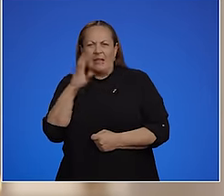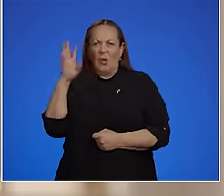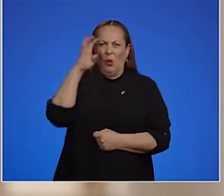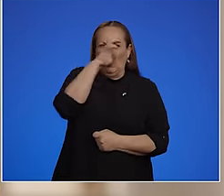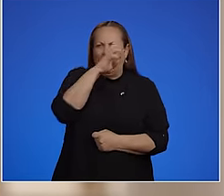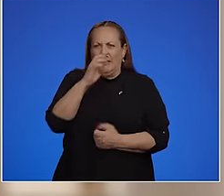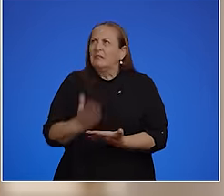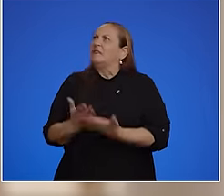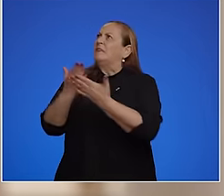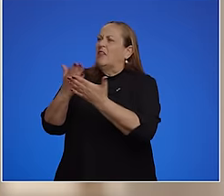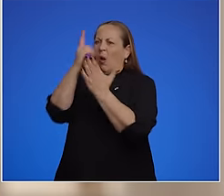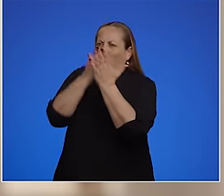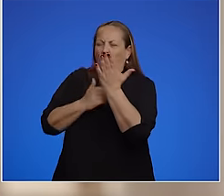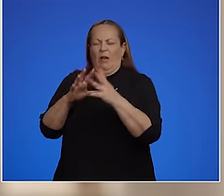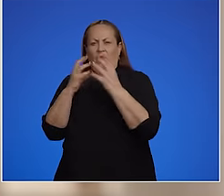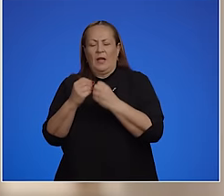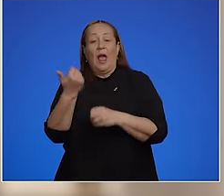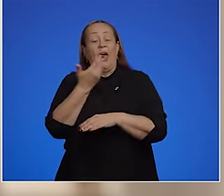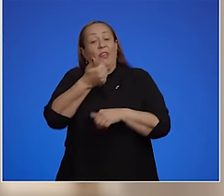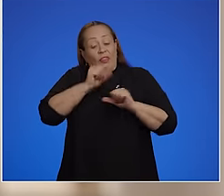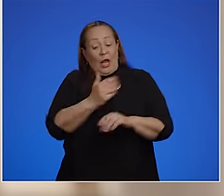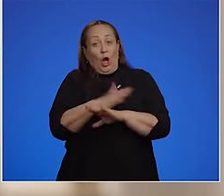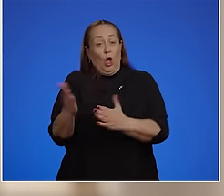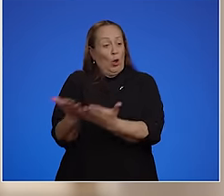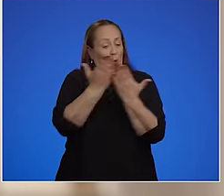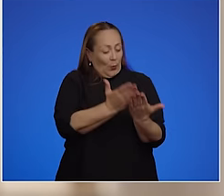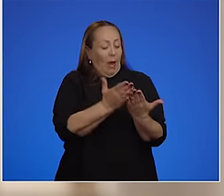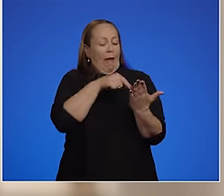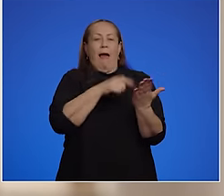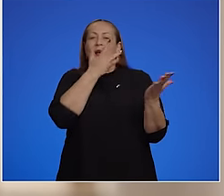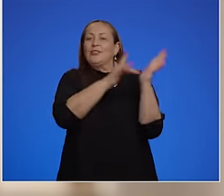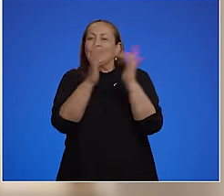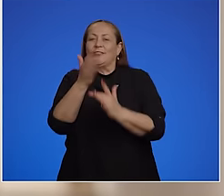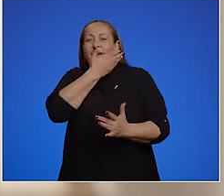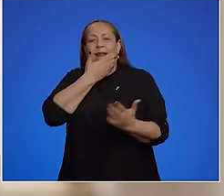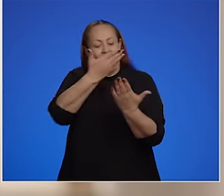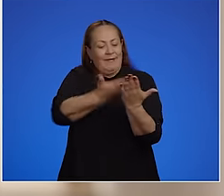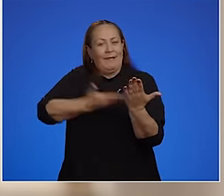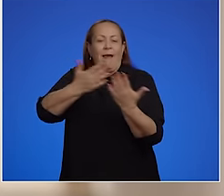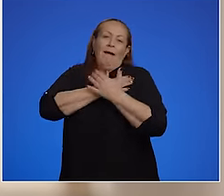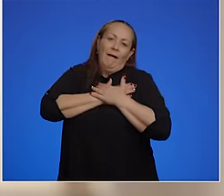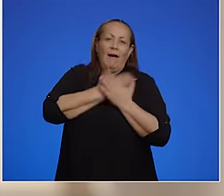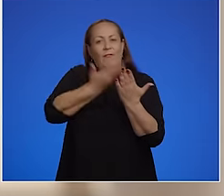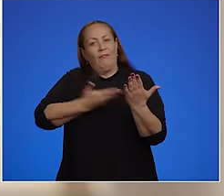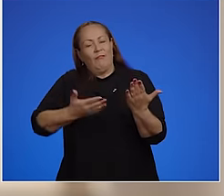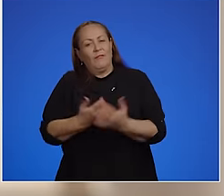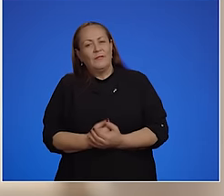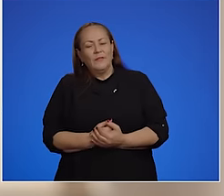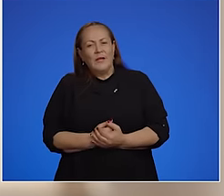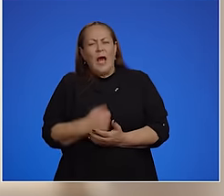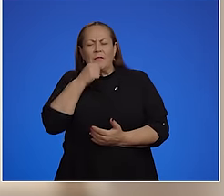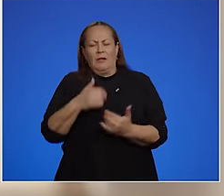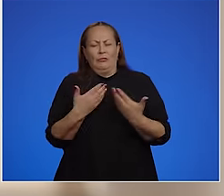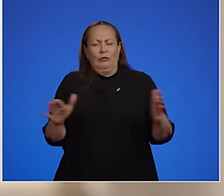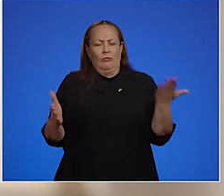sacrifices and all these laws and whatever. And then we've got the New Testament, and then we have Jesus, and we have all this niceness and love. And that's pretty broad strokes, but